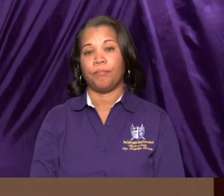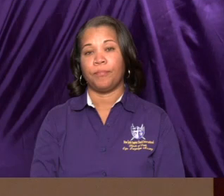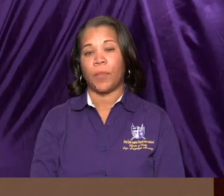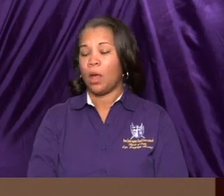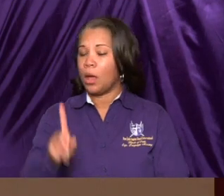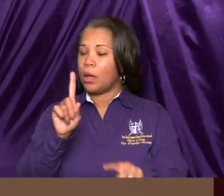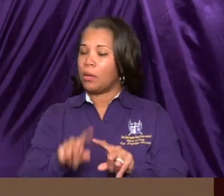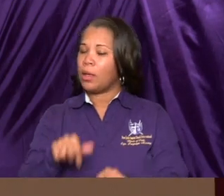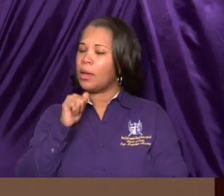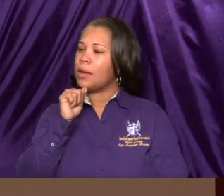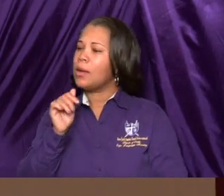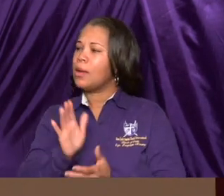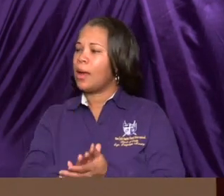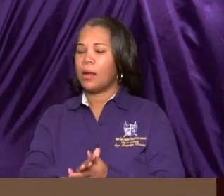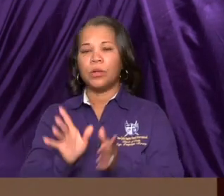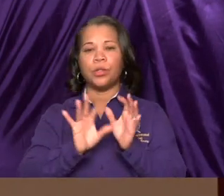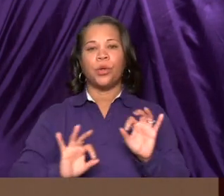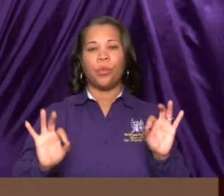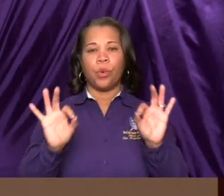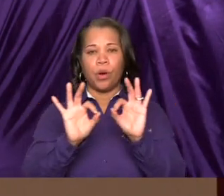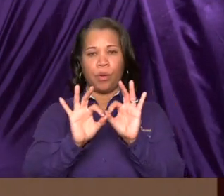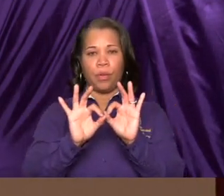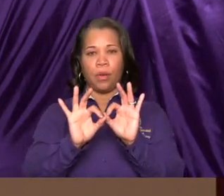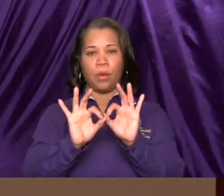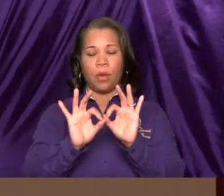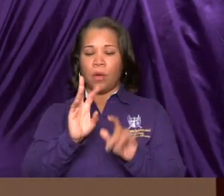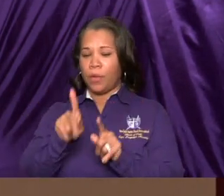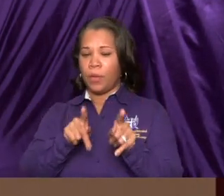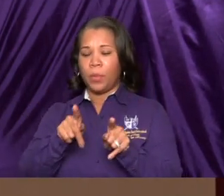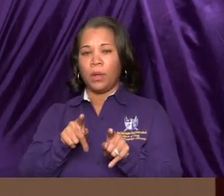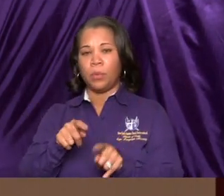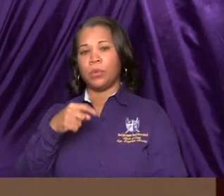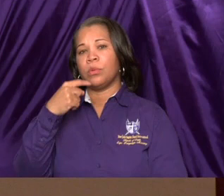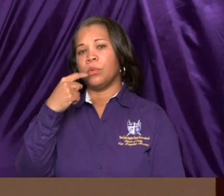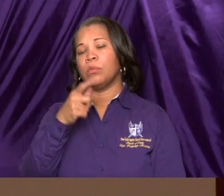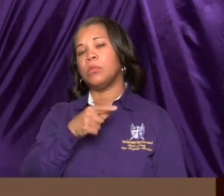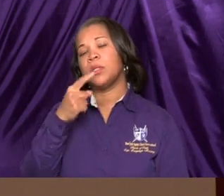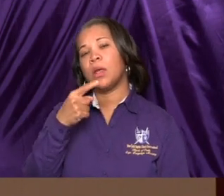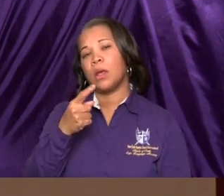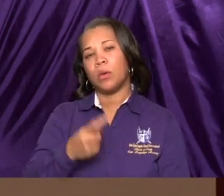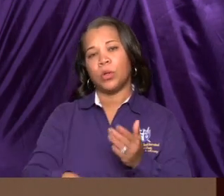You cannot validate your visibility off them saying that you are credible.